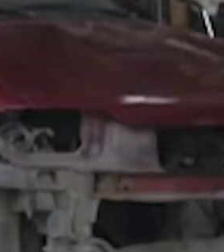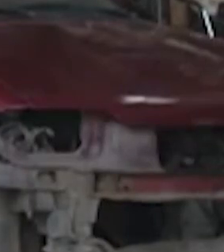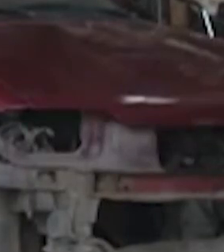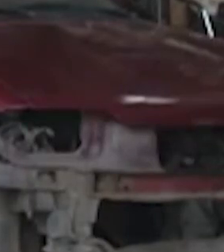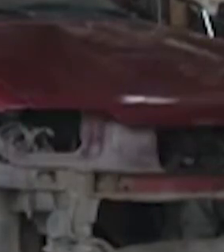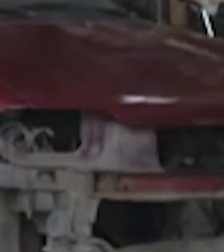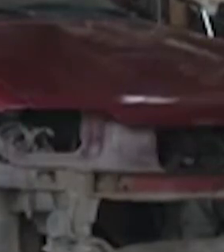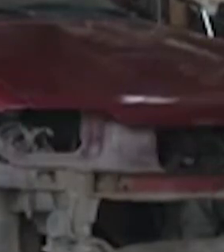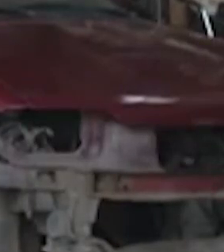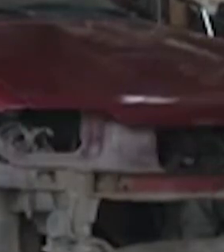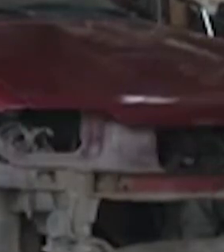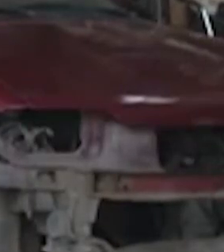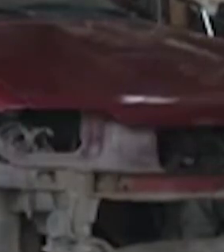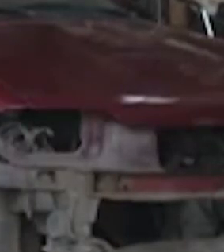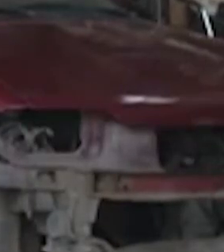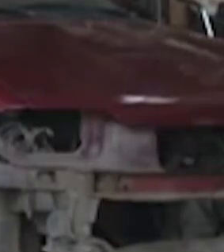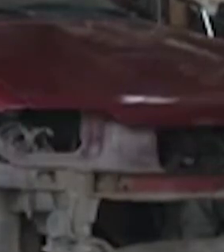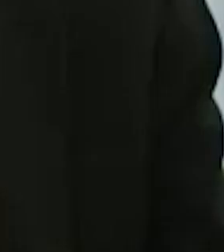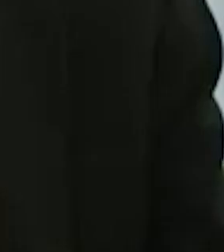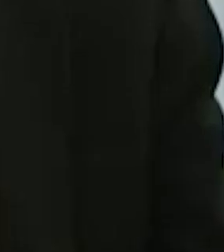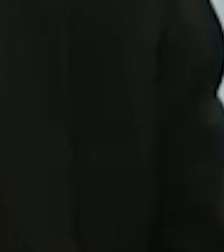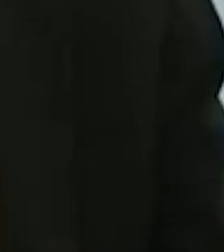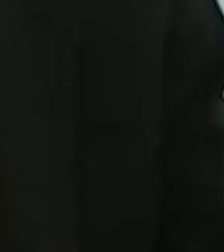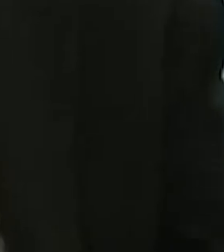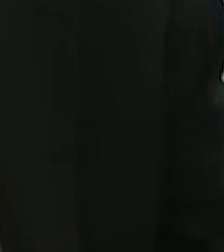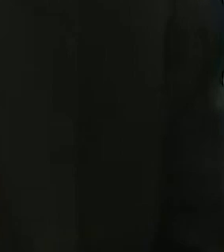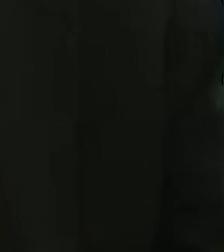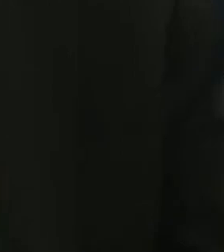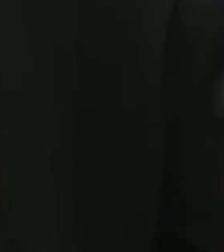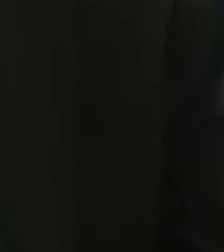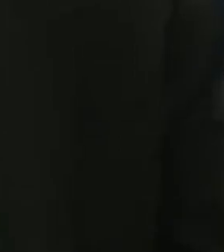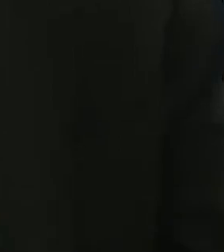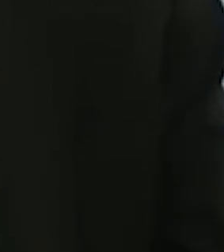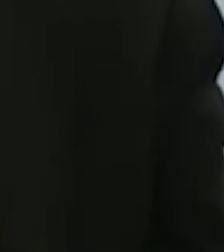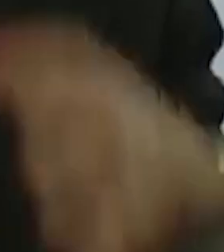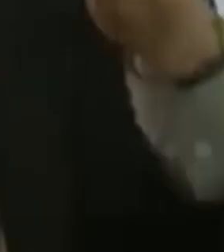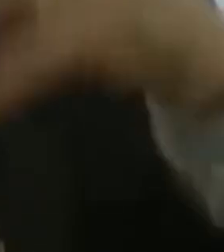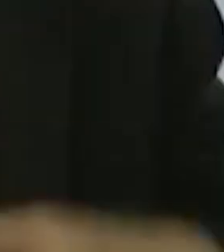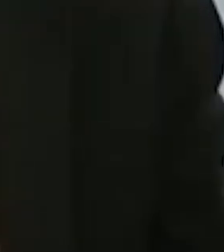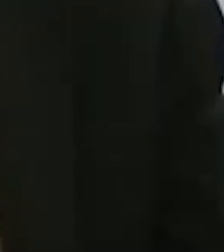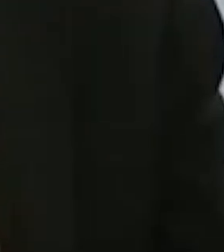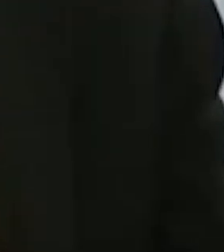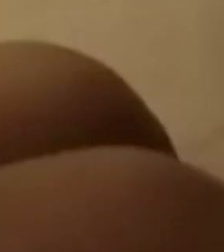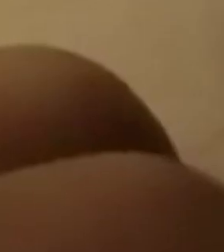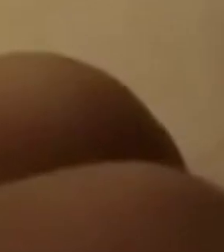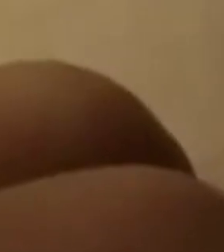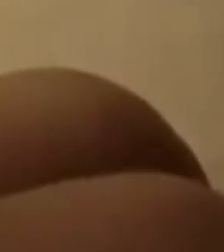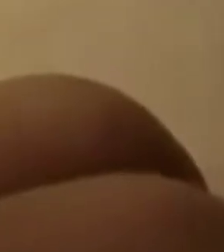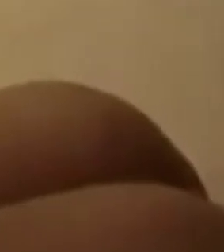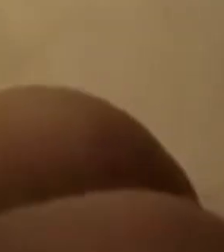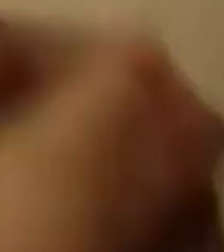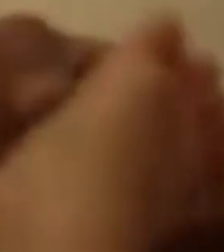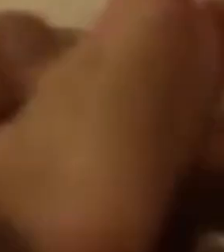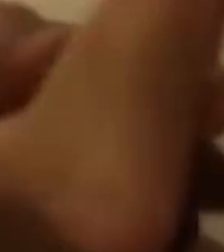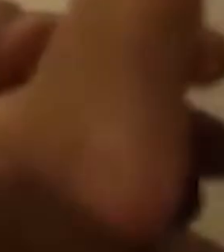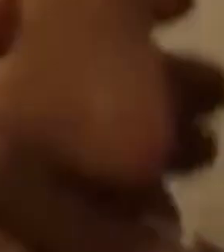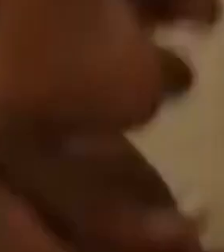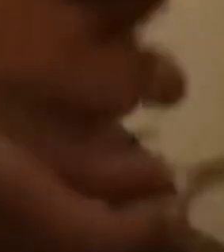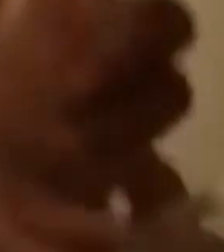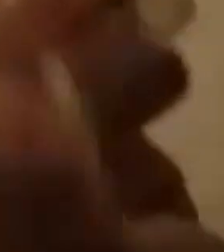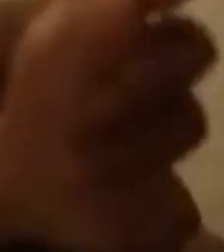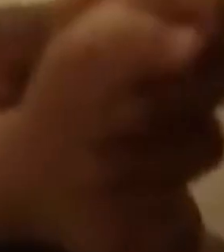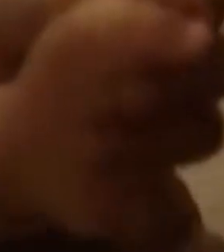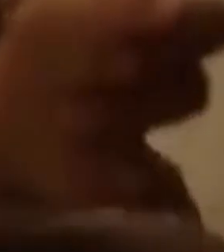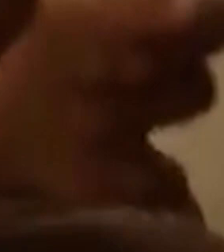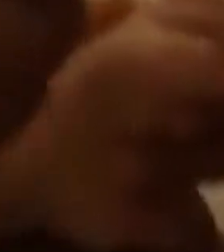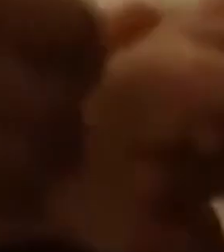kind of control over their own lives. Well, you can't do that with a brain. You can't kind of tear it down. You can't start over, so you